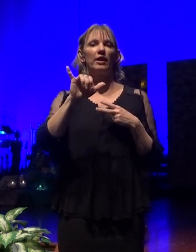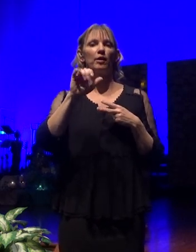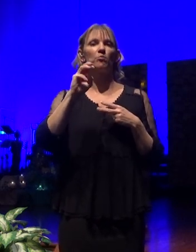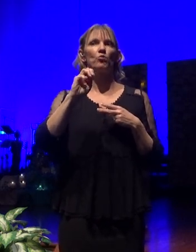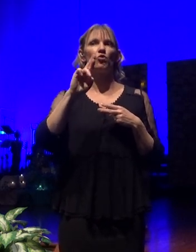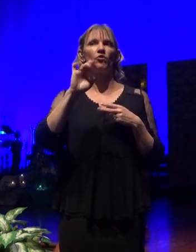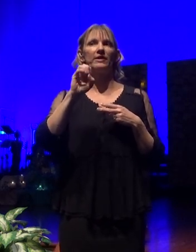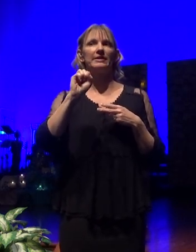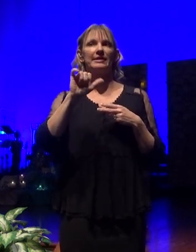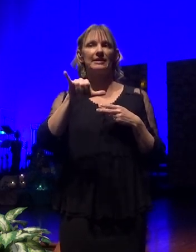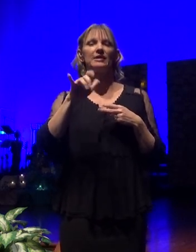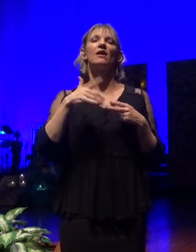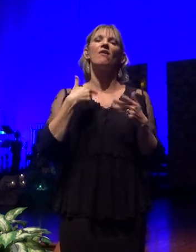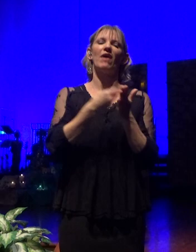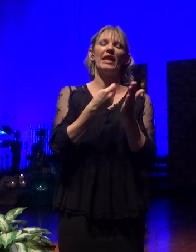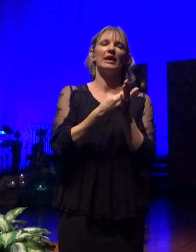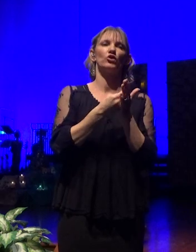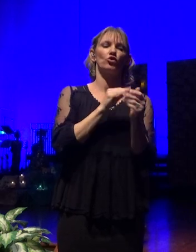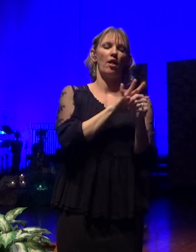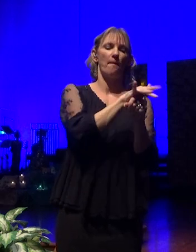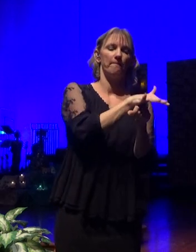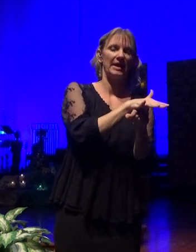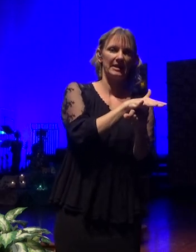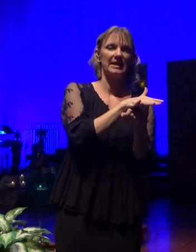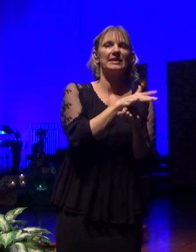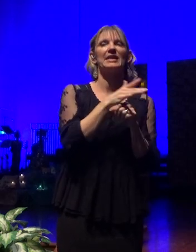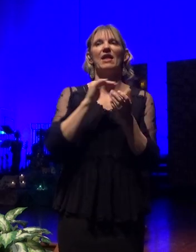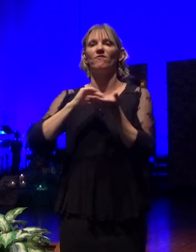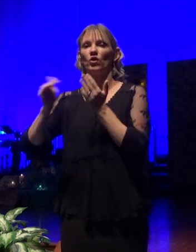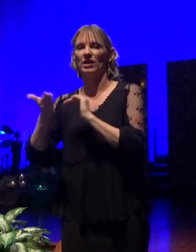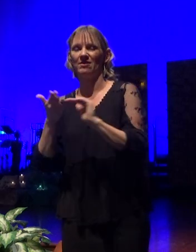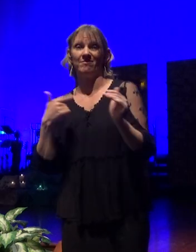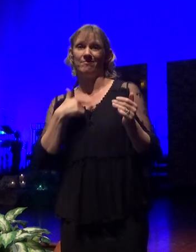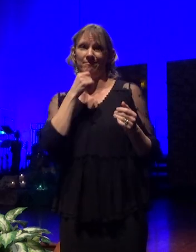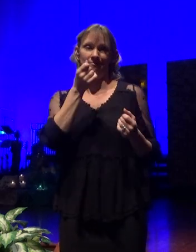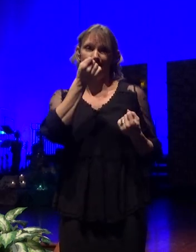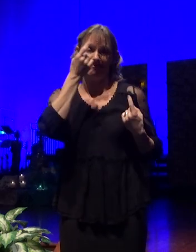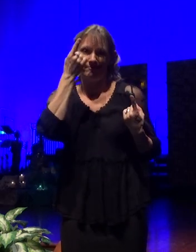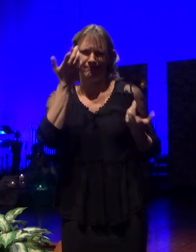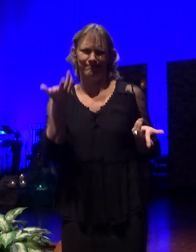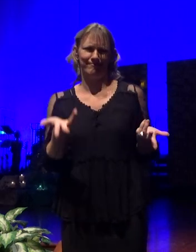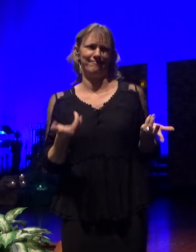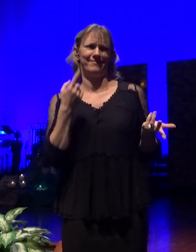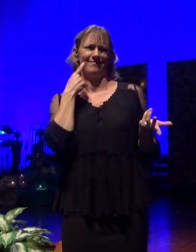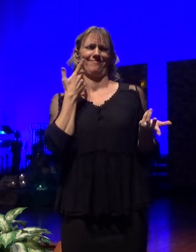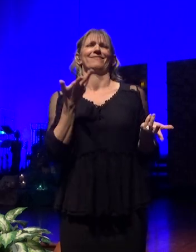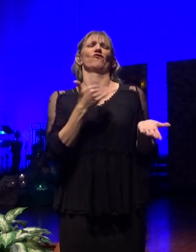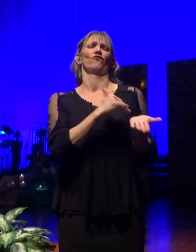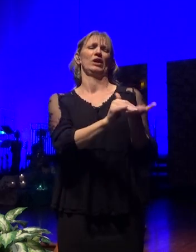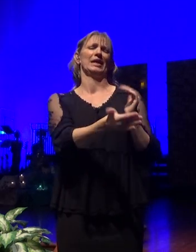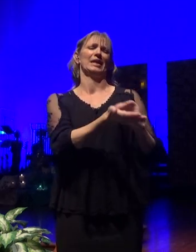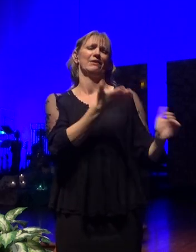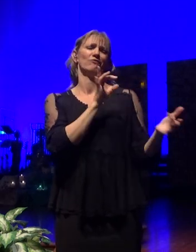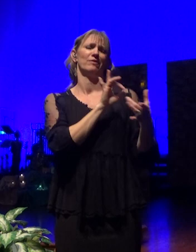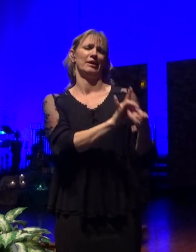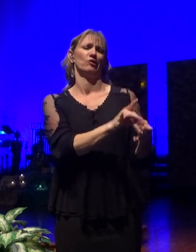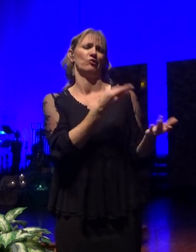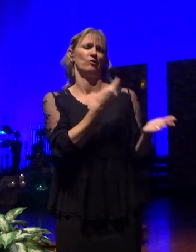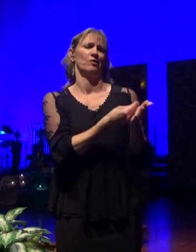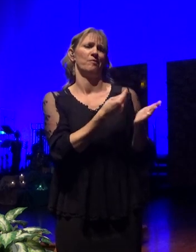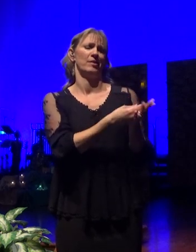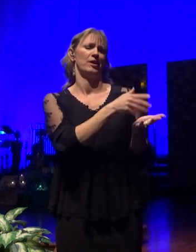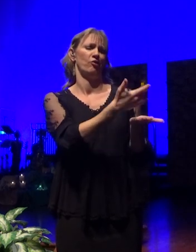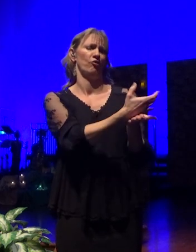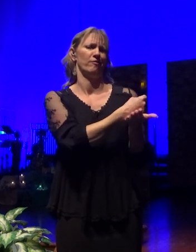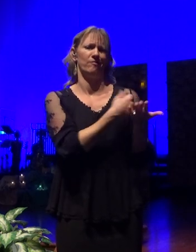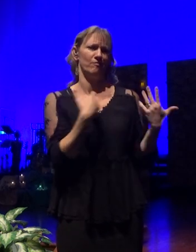financial abundance and forgiveness, I will admit I didn't get it. I thought, what the heck does forgiveness have to do with how much money I have?